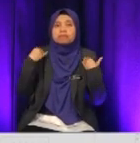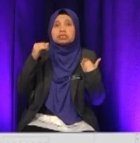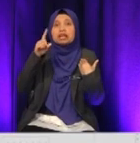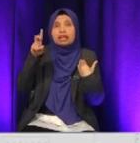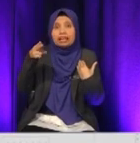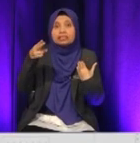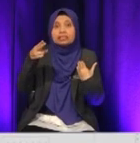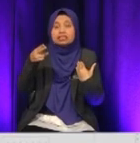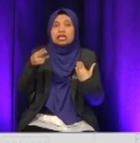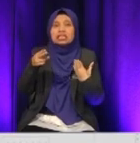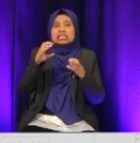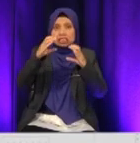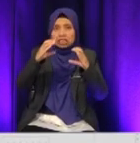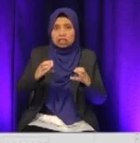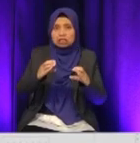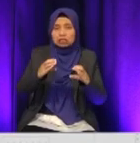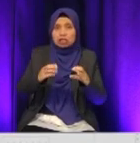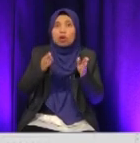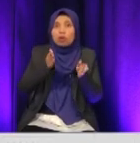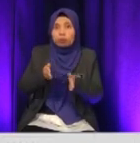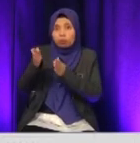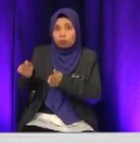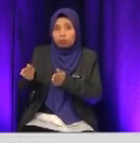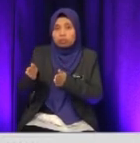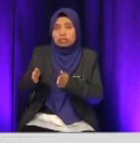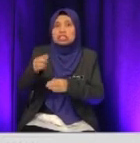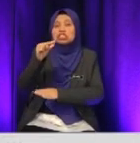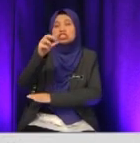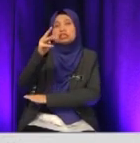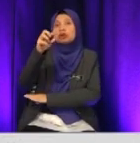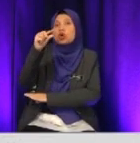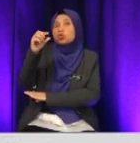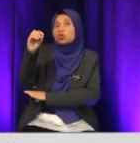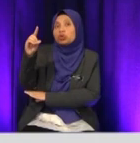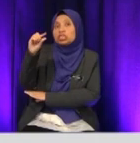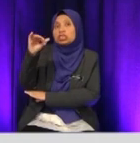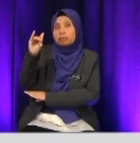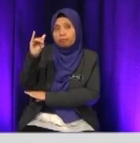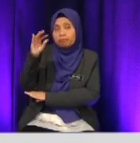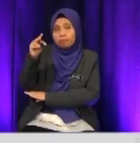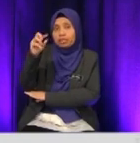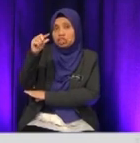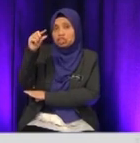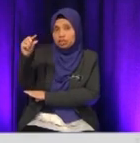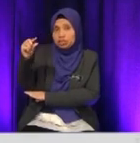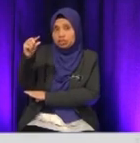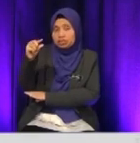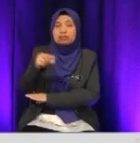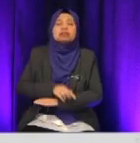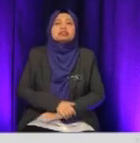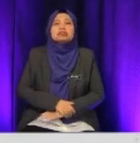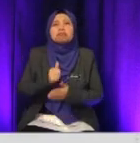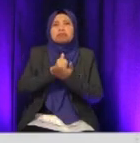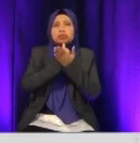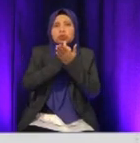for you. An organization called Good Gym helps community groups, elderly people, and disabled people,